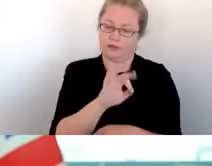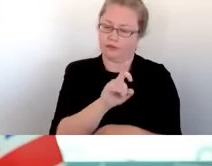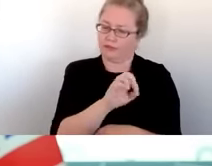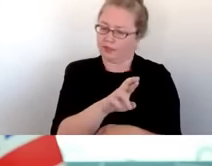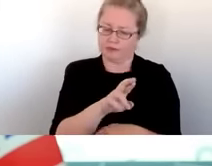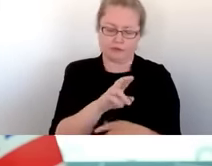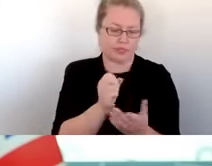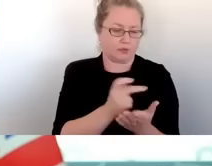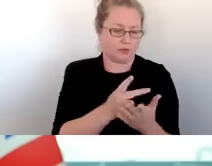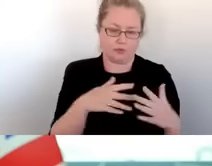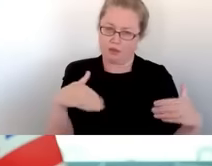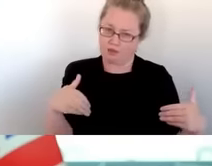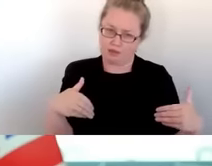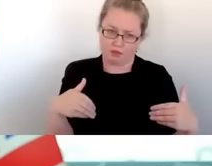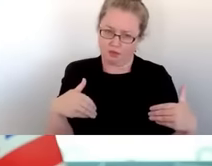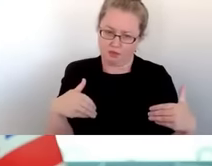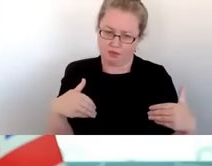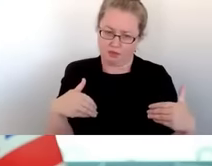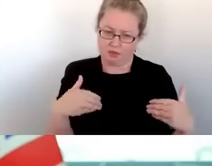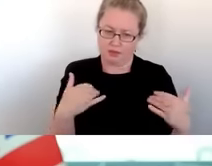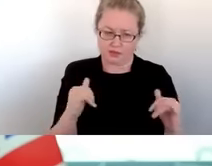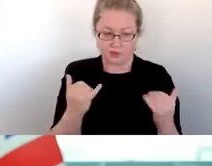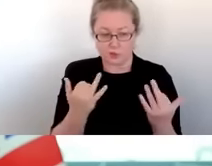working its way through the regulatory